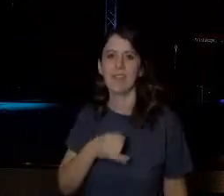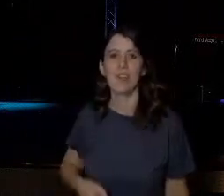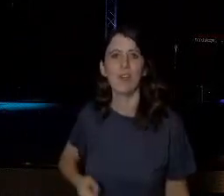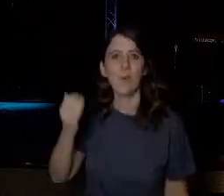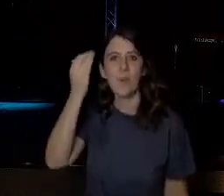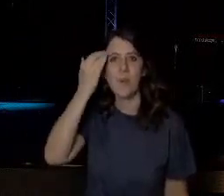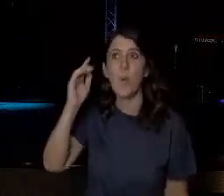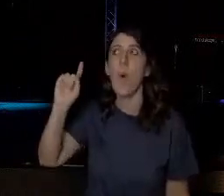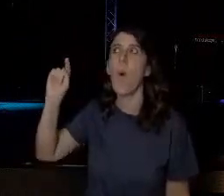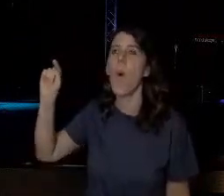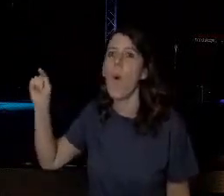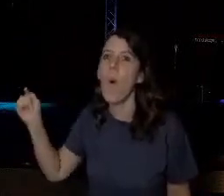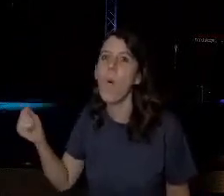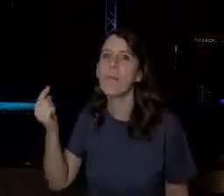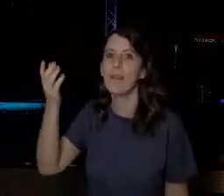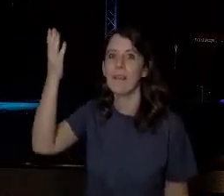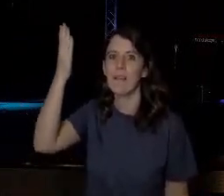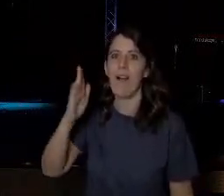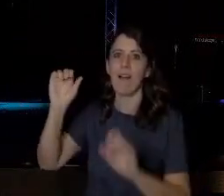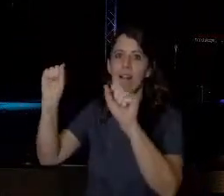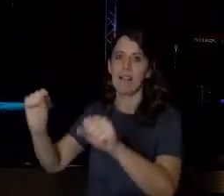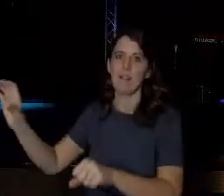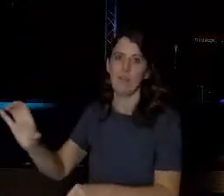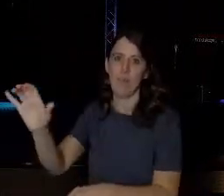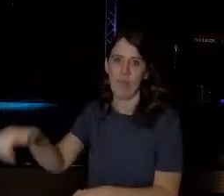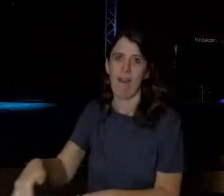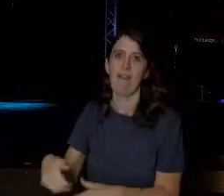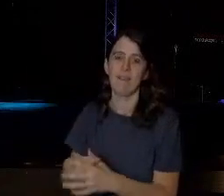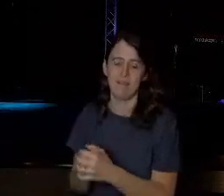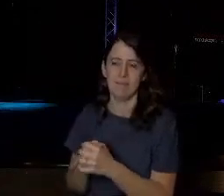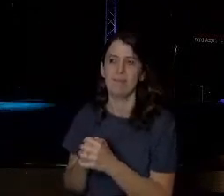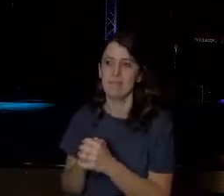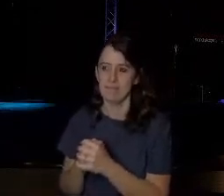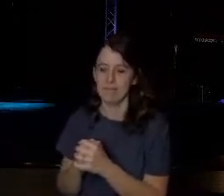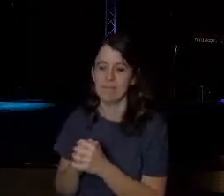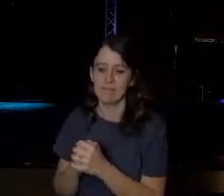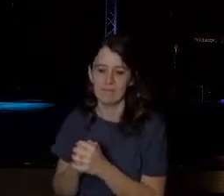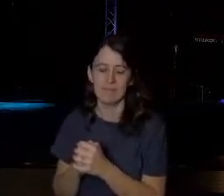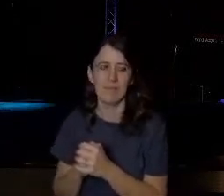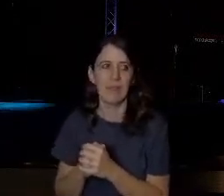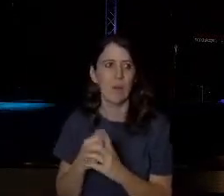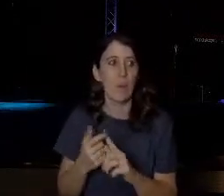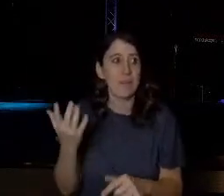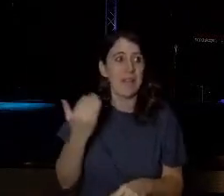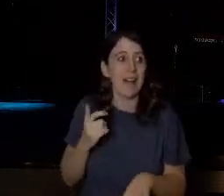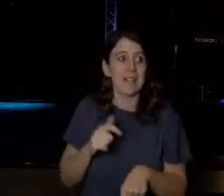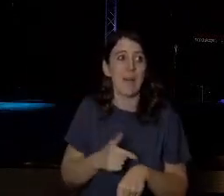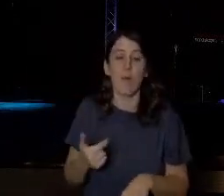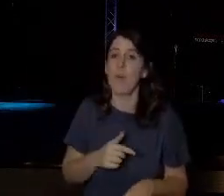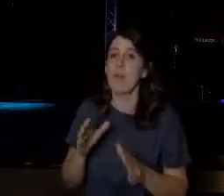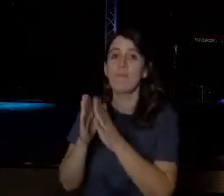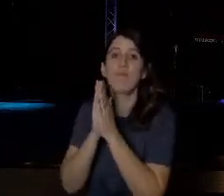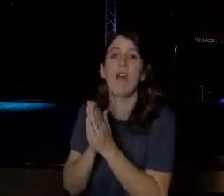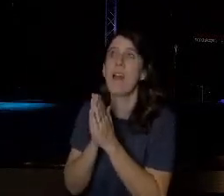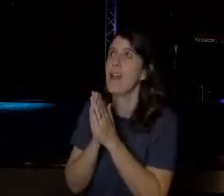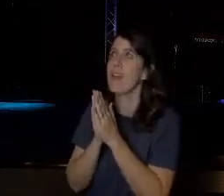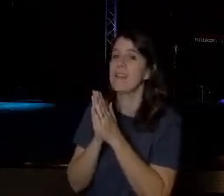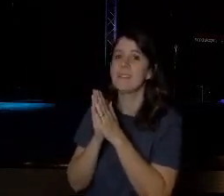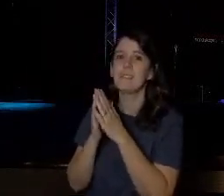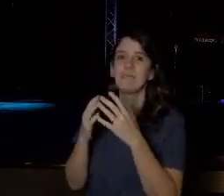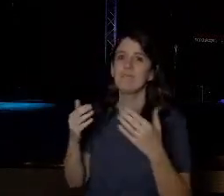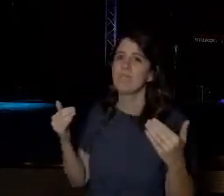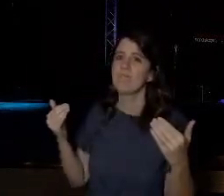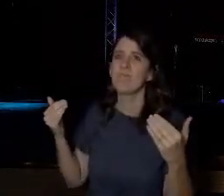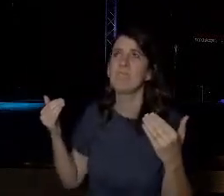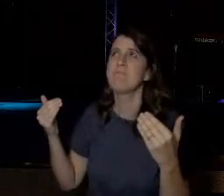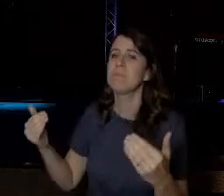one who could come through on that was God. All right, when was the last time we said a prayer like that? One that stretched our faith, asked